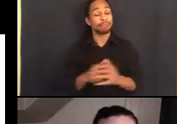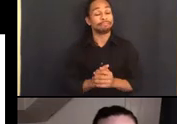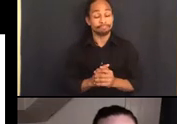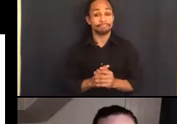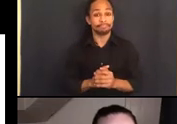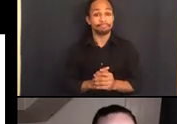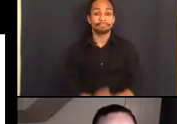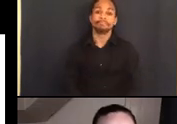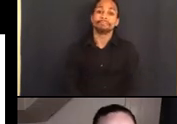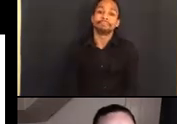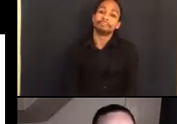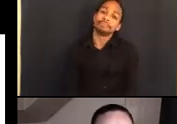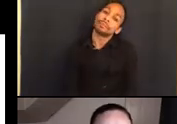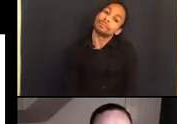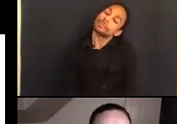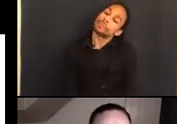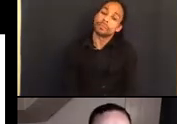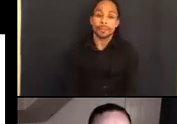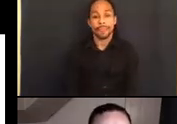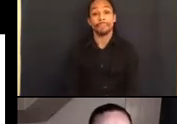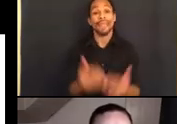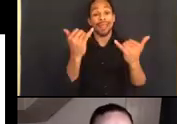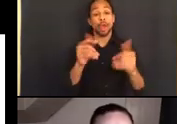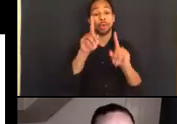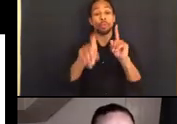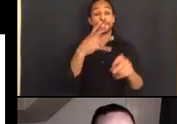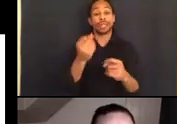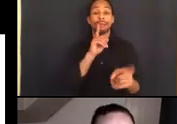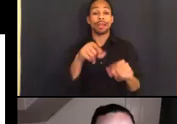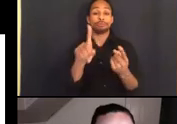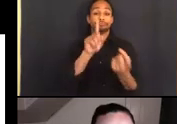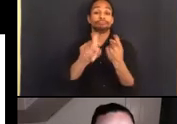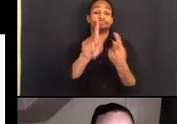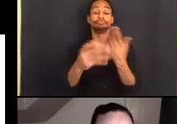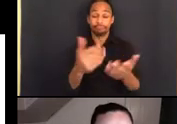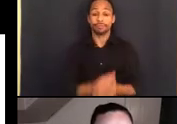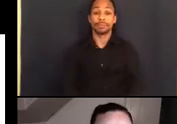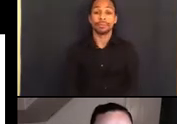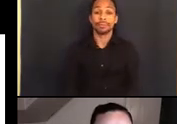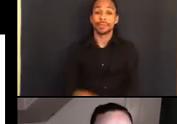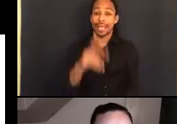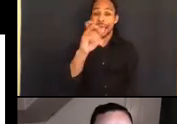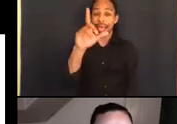much. Okay, next we're going to move into Q&A with Kelly Knight. Great. Hi.